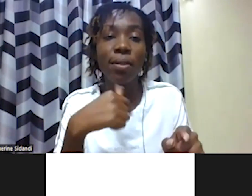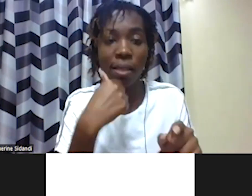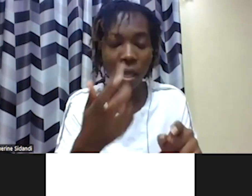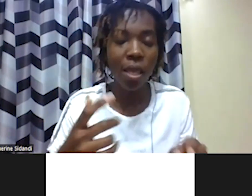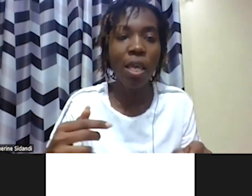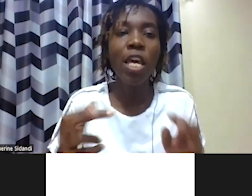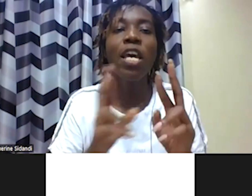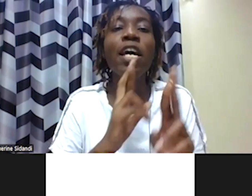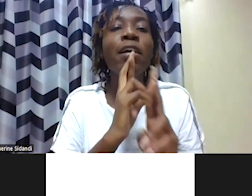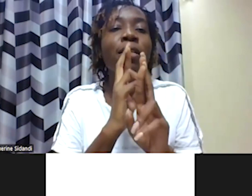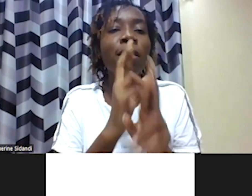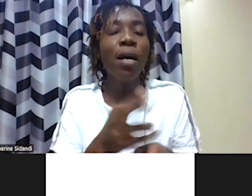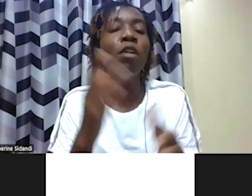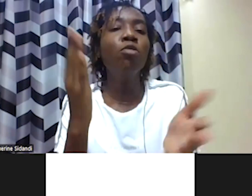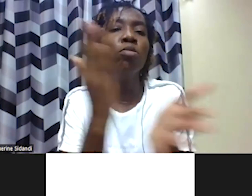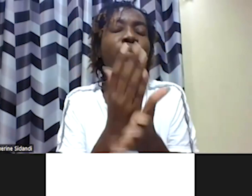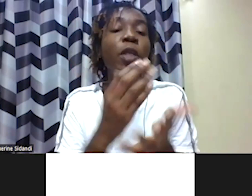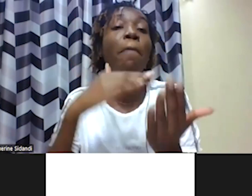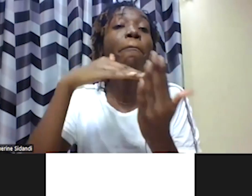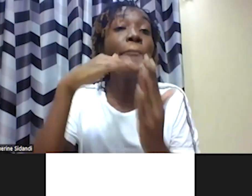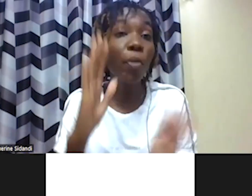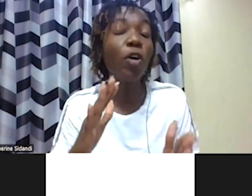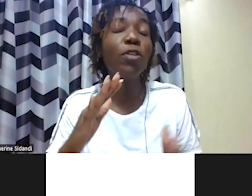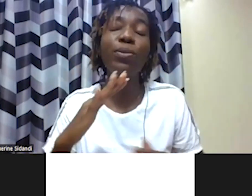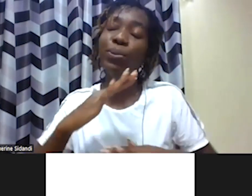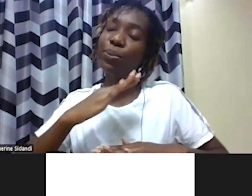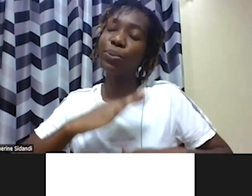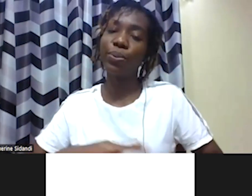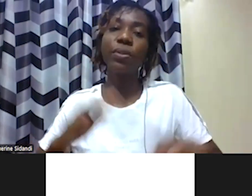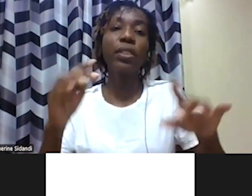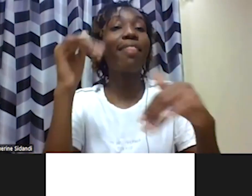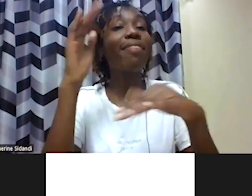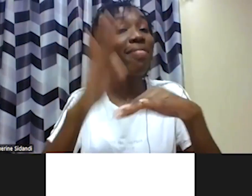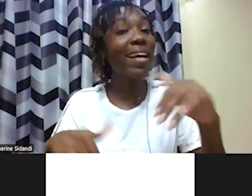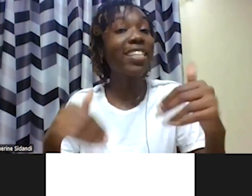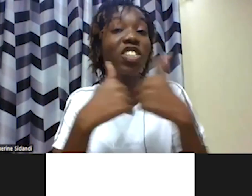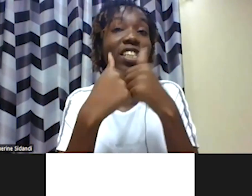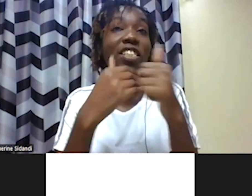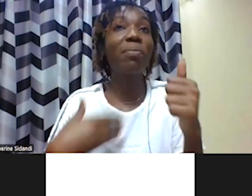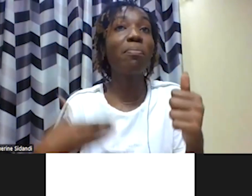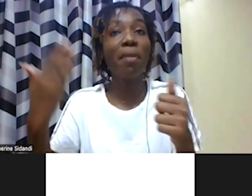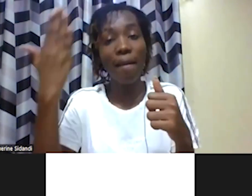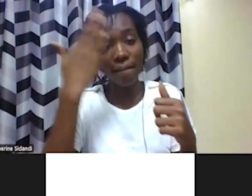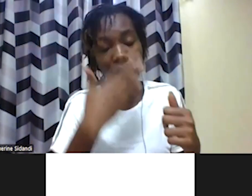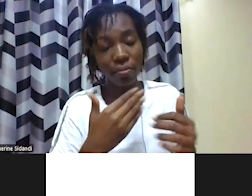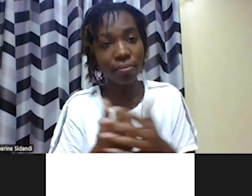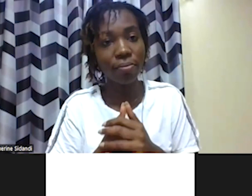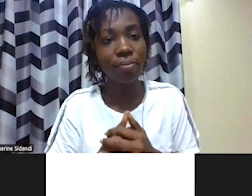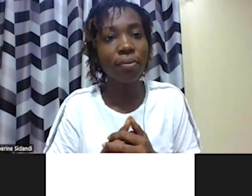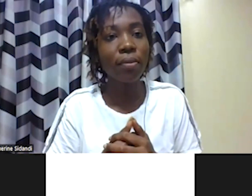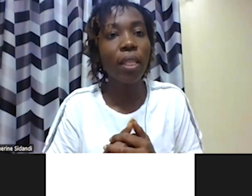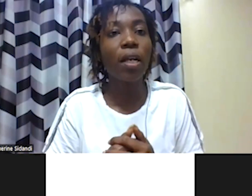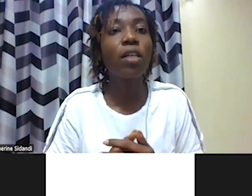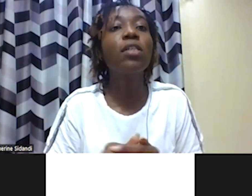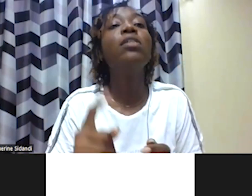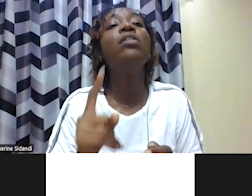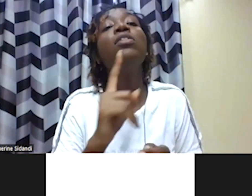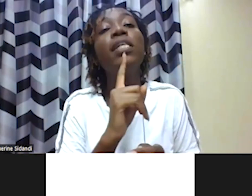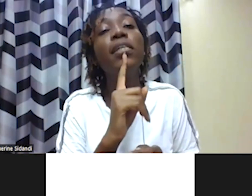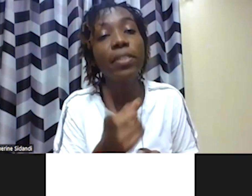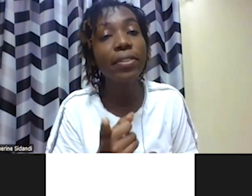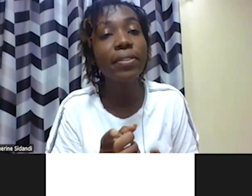of course, were more satisfying than the challenges that I felt. That if I helped one